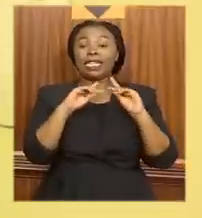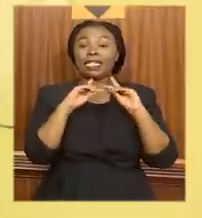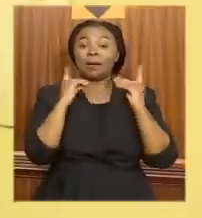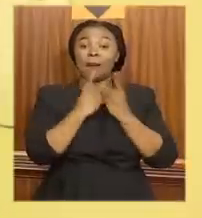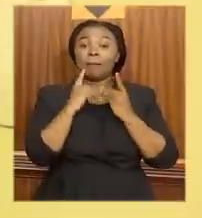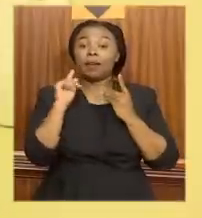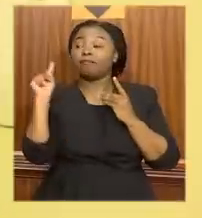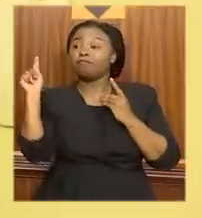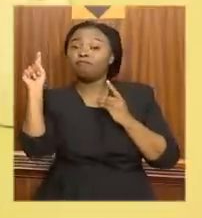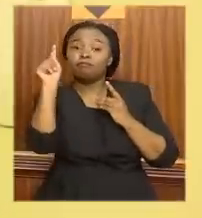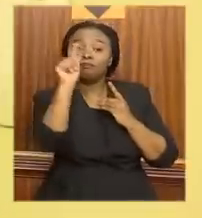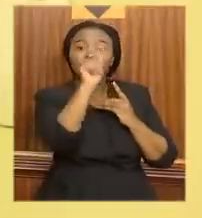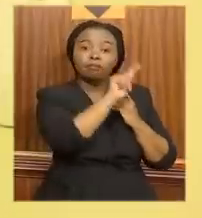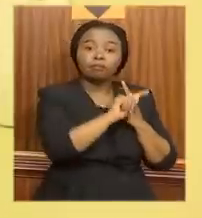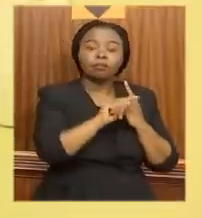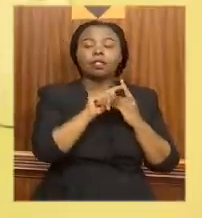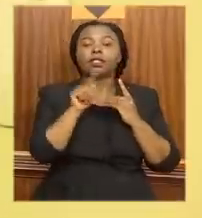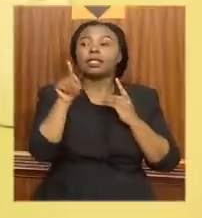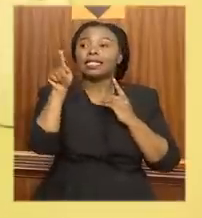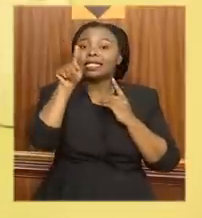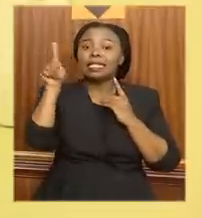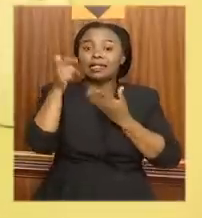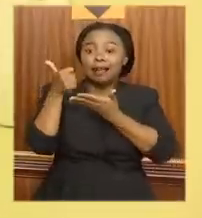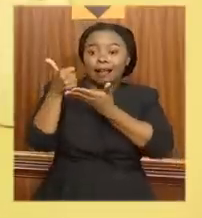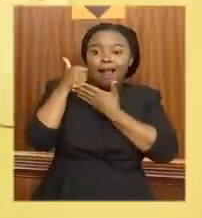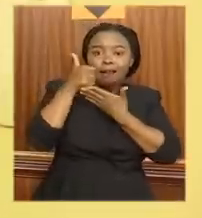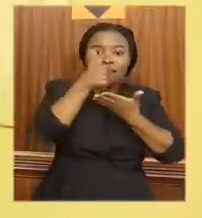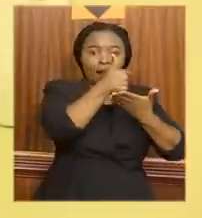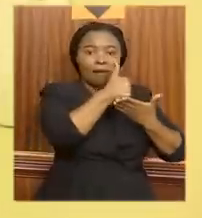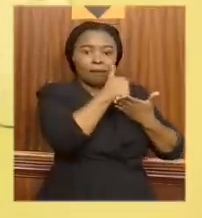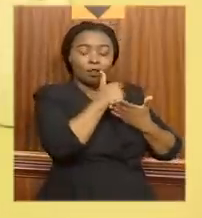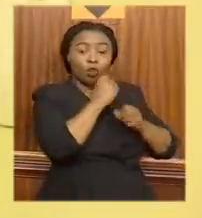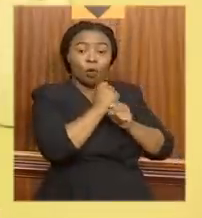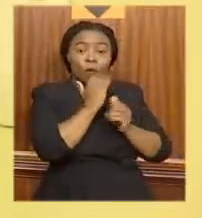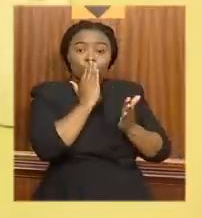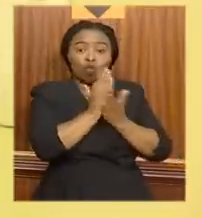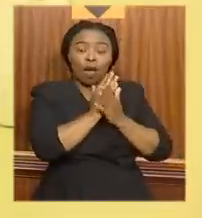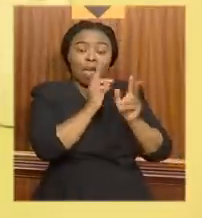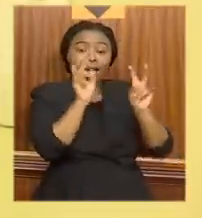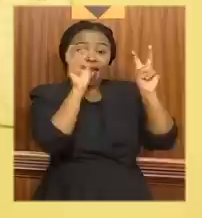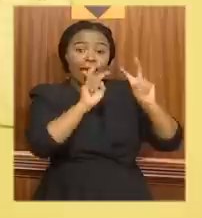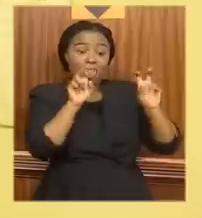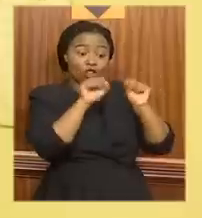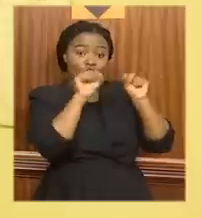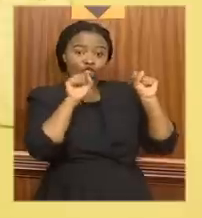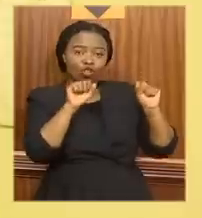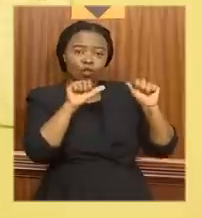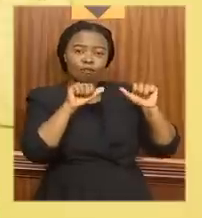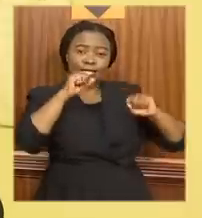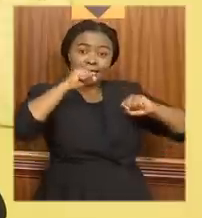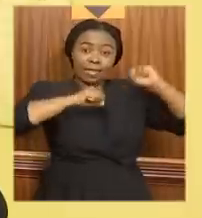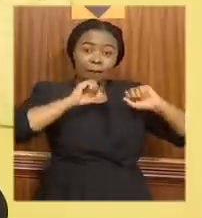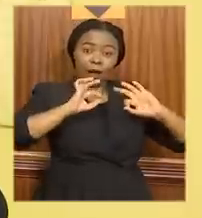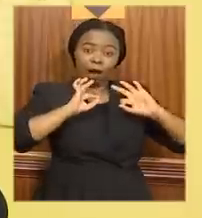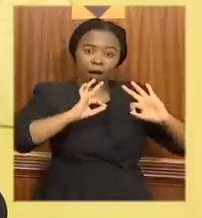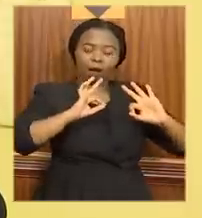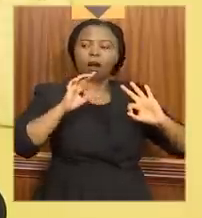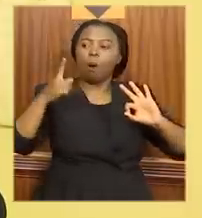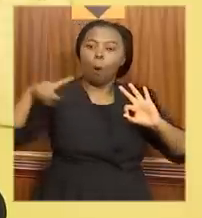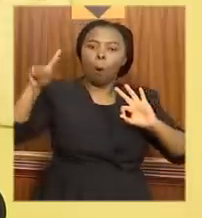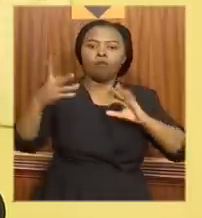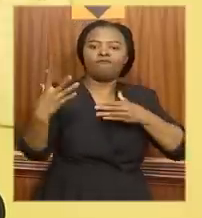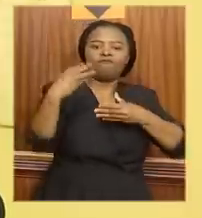to do with helping us to stabilize our energy system will be part of it, and it will